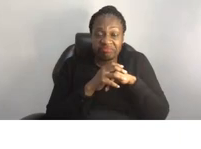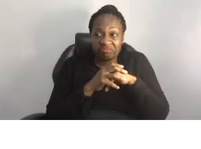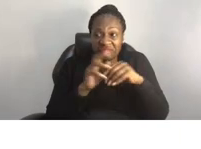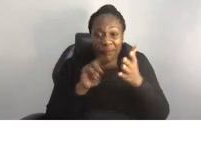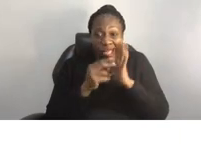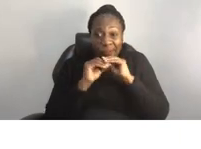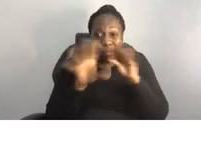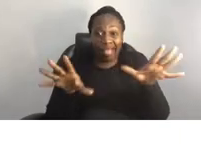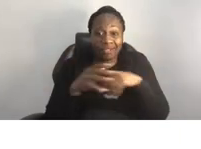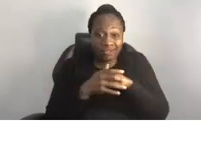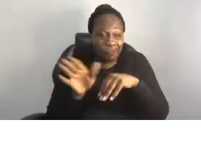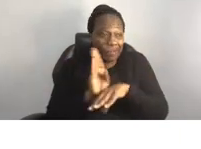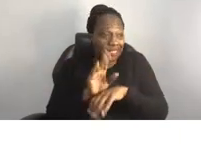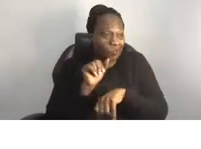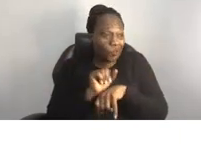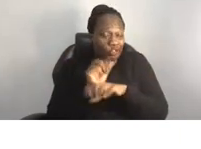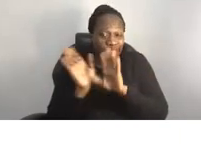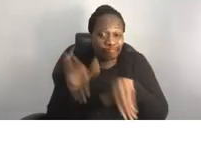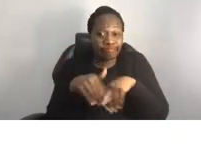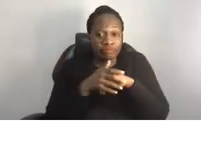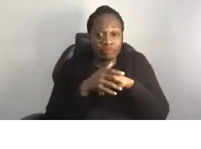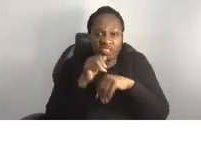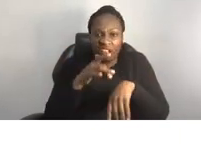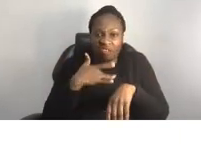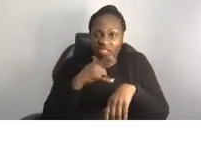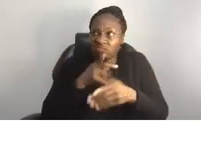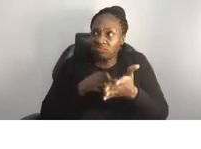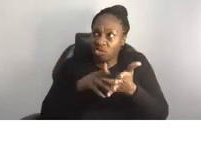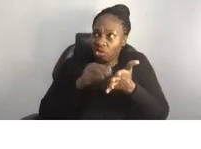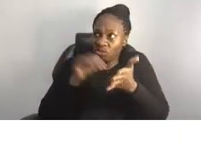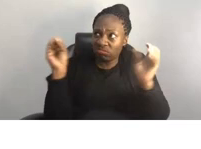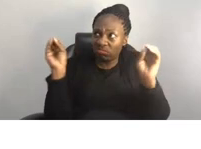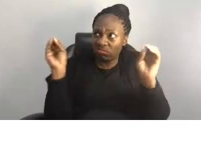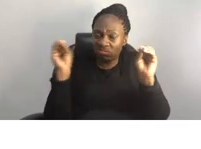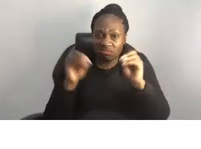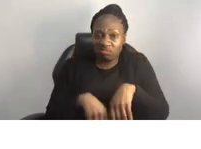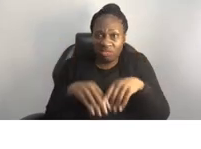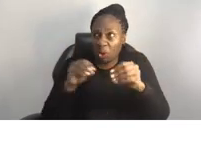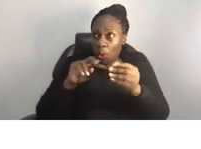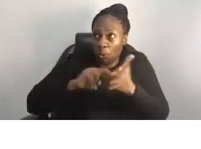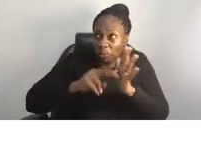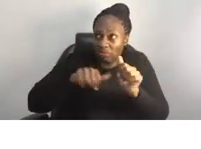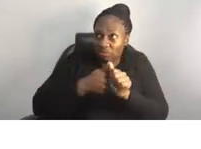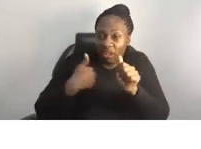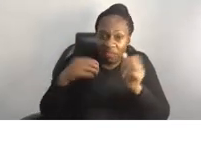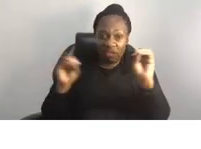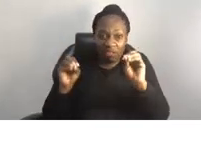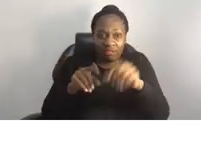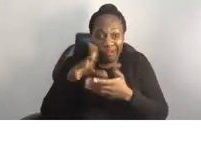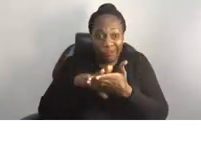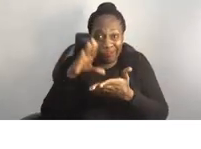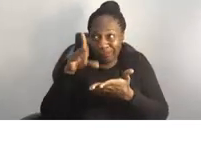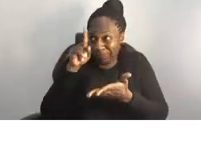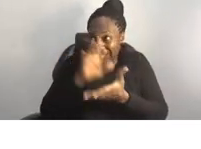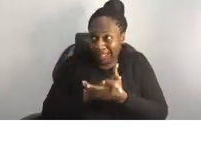Meaningless, feels like busy work. It doesn't feel like true learning to them, not purposeful. They believe that it is a